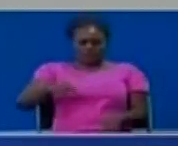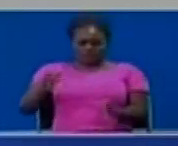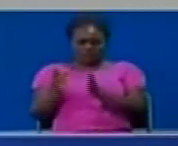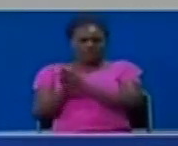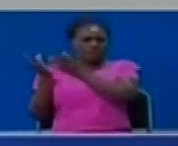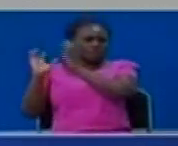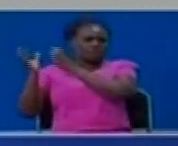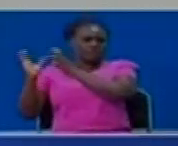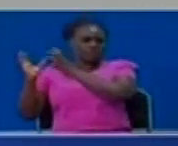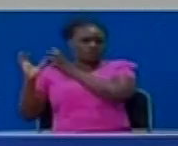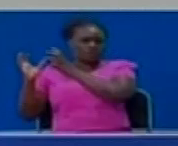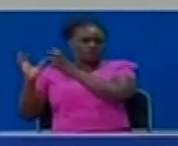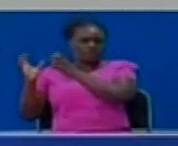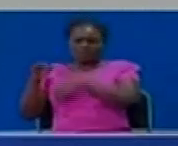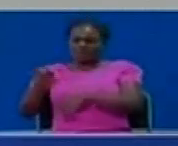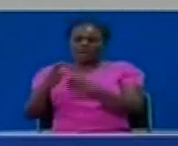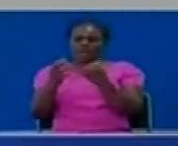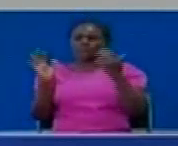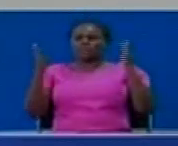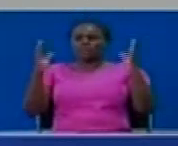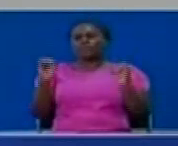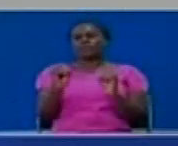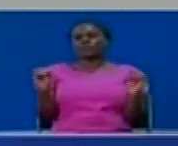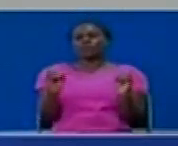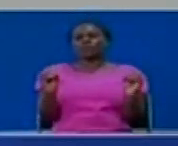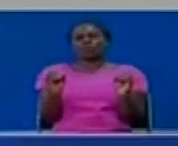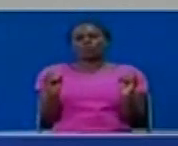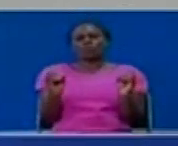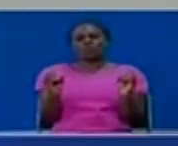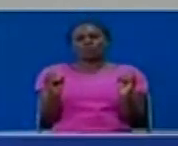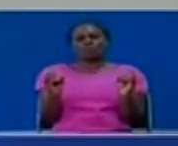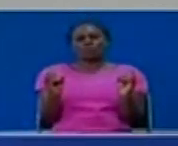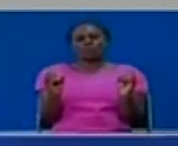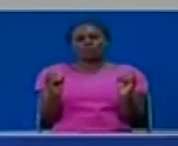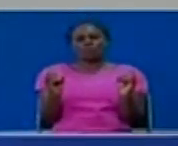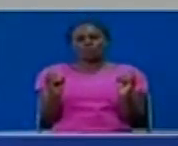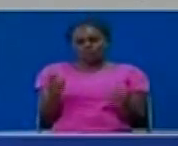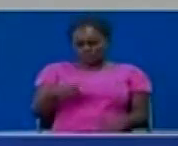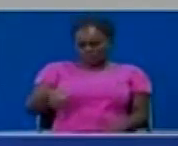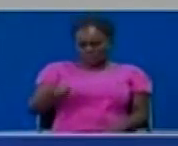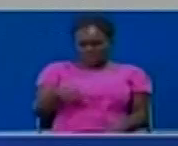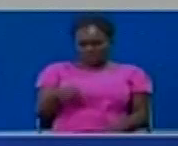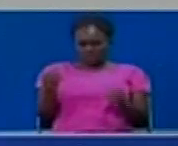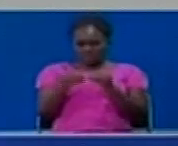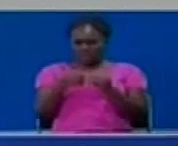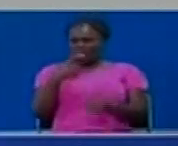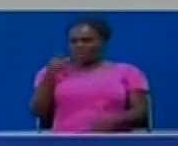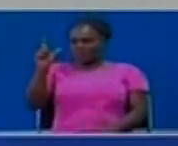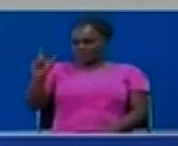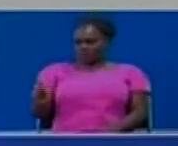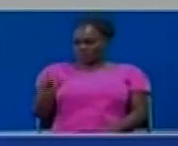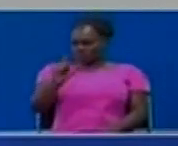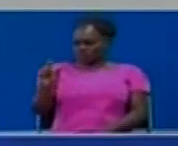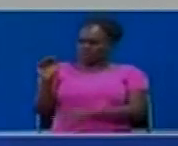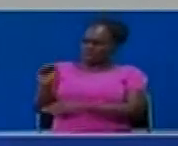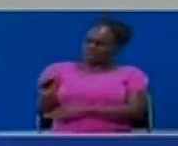who are starving, who will not be celebrating Christmas like we will. So we approached the Red Cross and said,